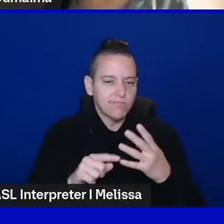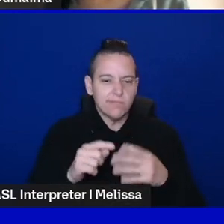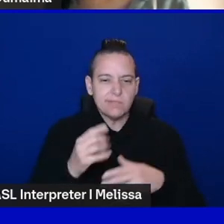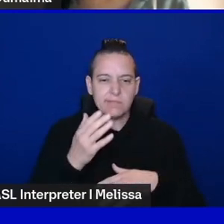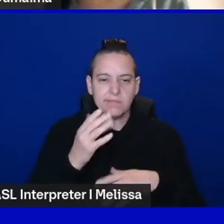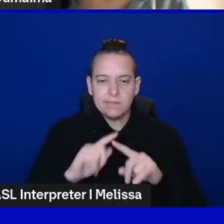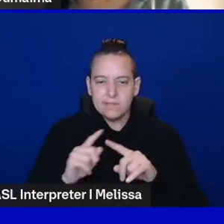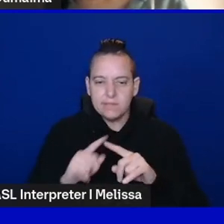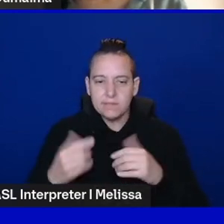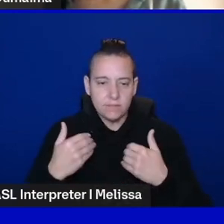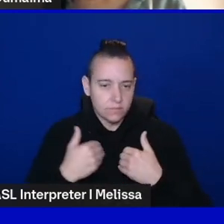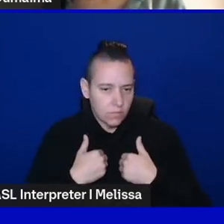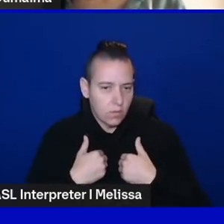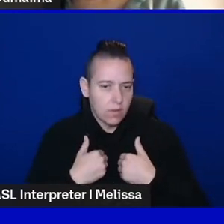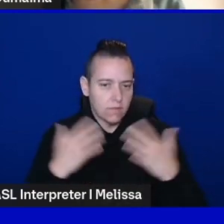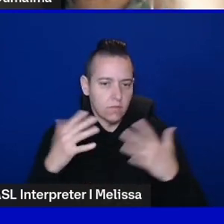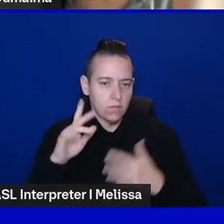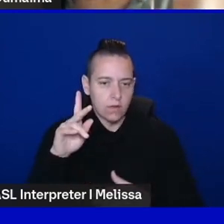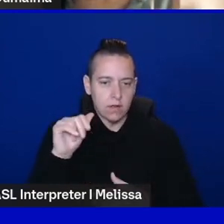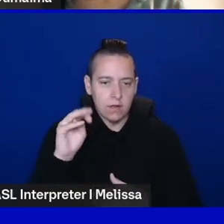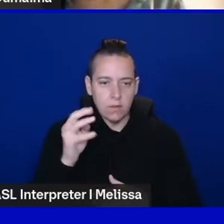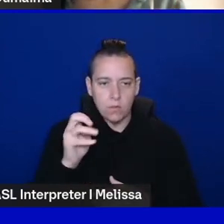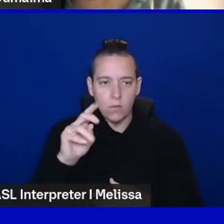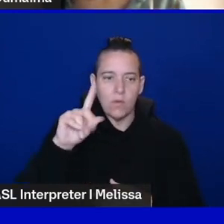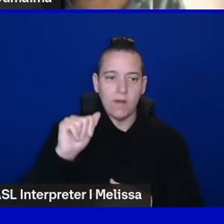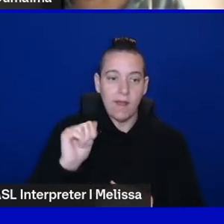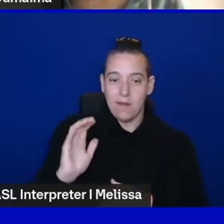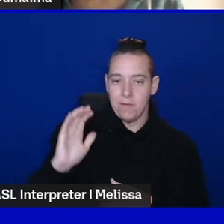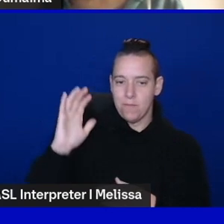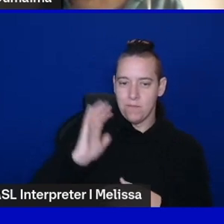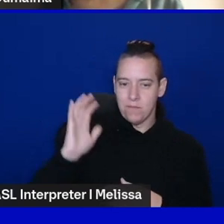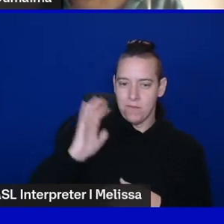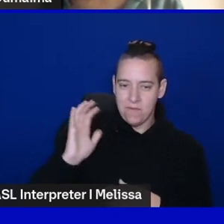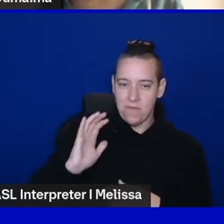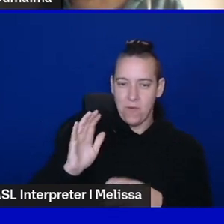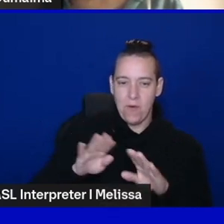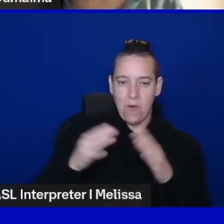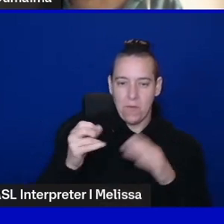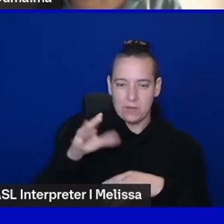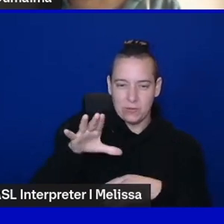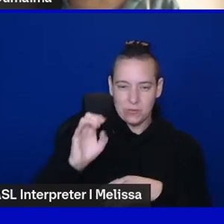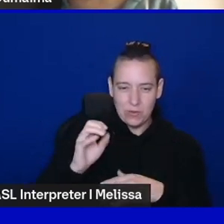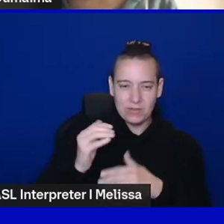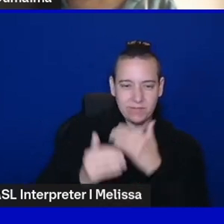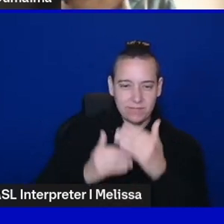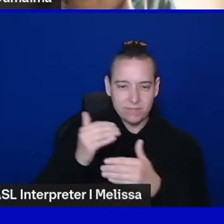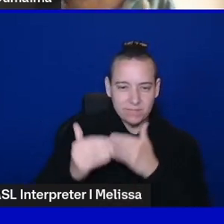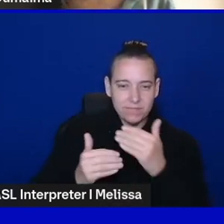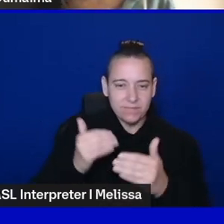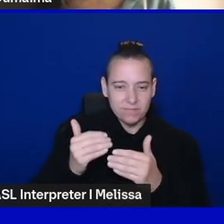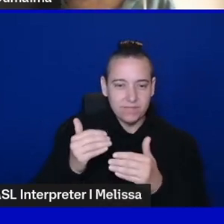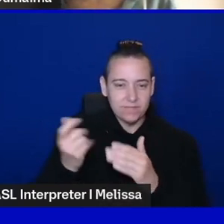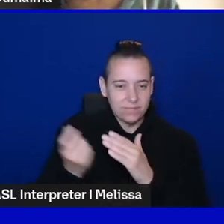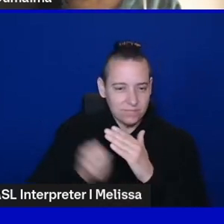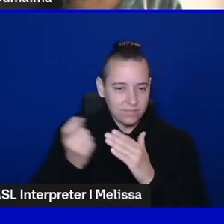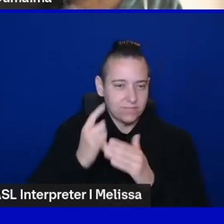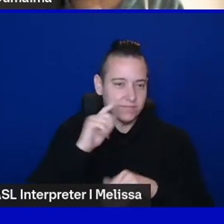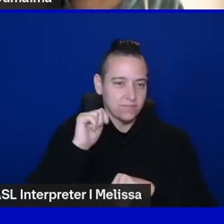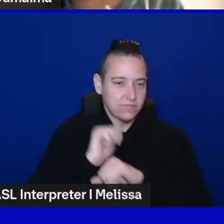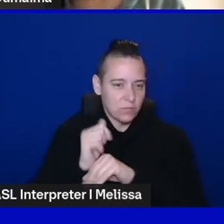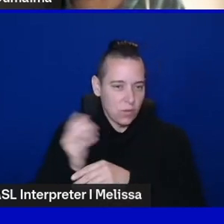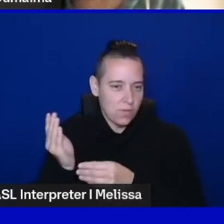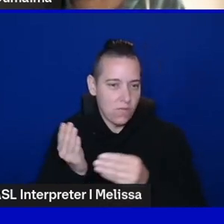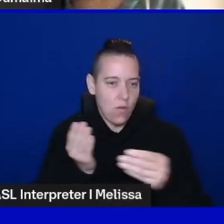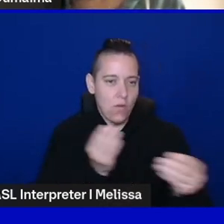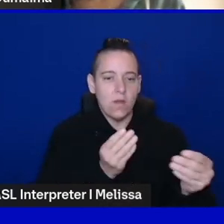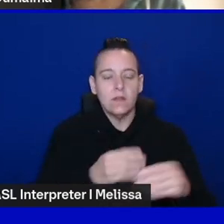use Camunda, which used to be an open source process automation platform that helps orchestrate complex workflows. So in the